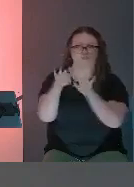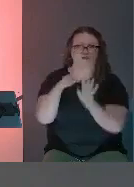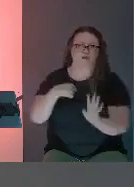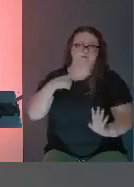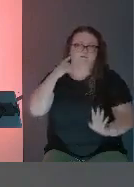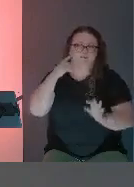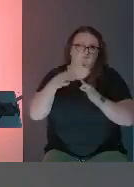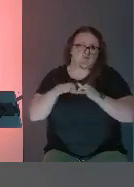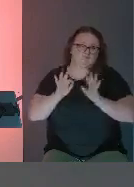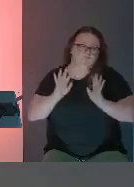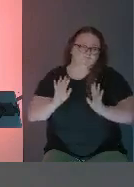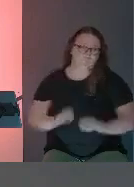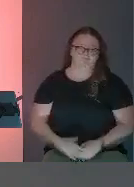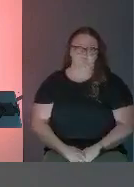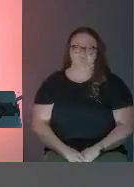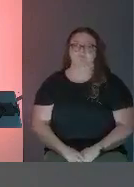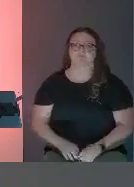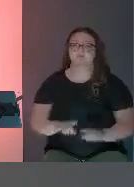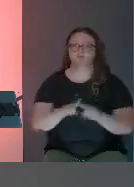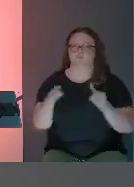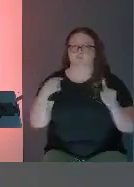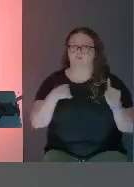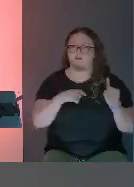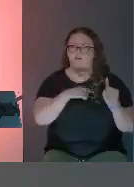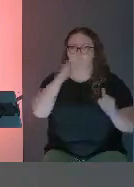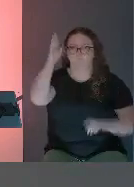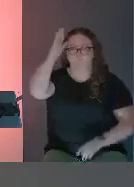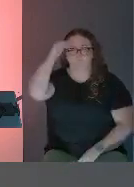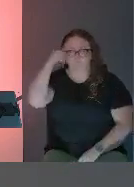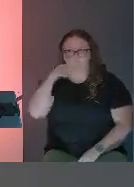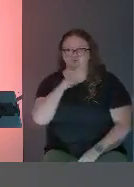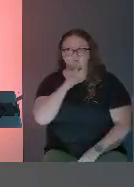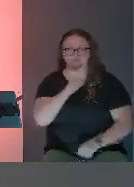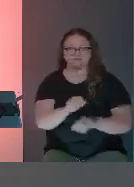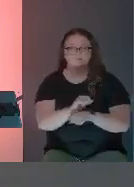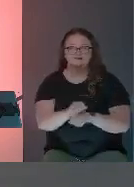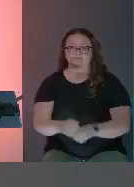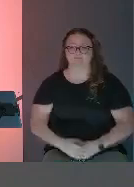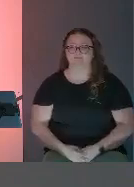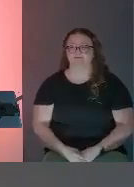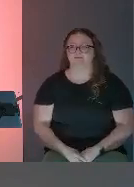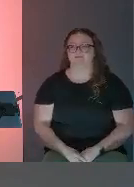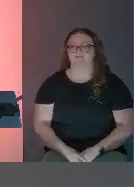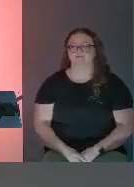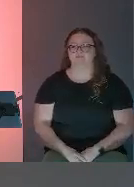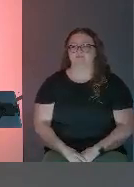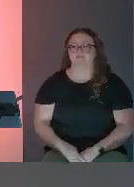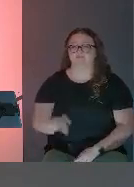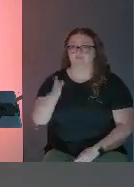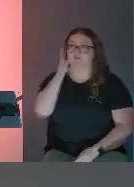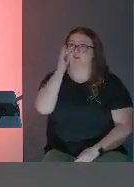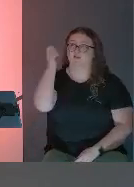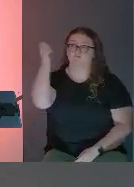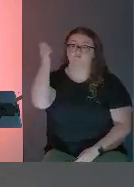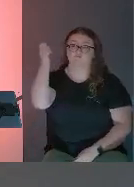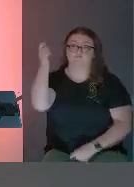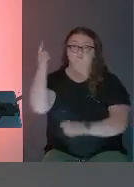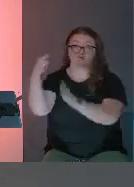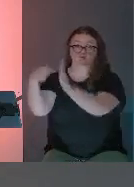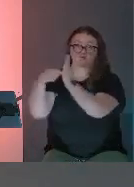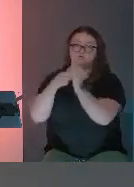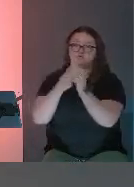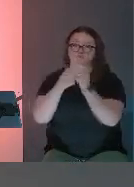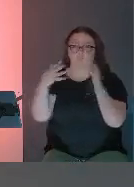is. Man, we are such knuckleheads. And God has revealed to us so much in his word, in the